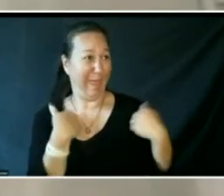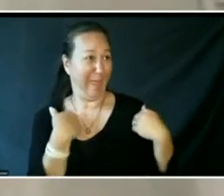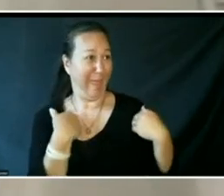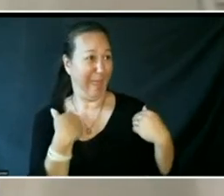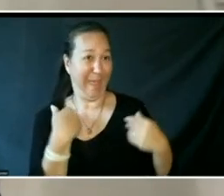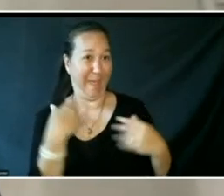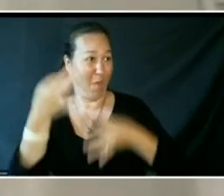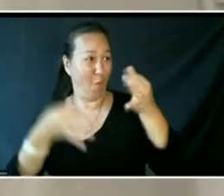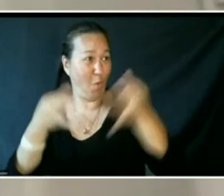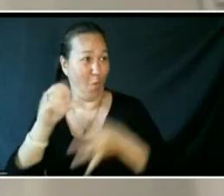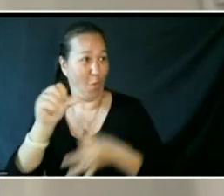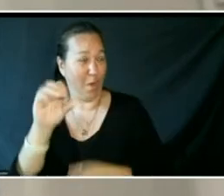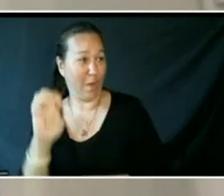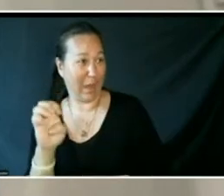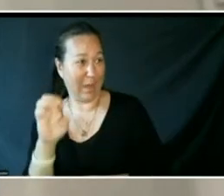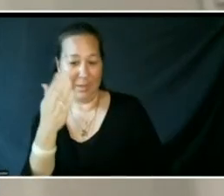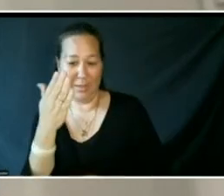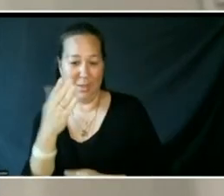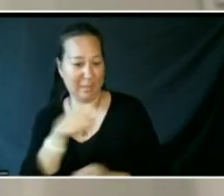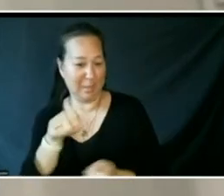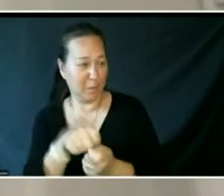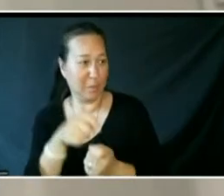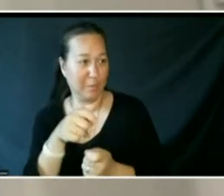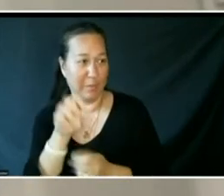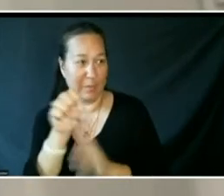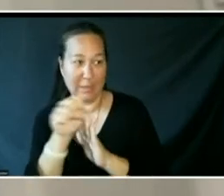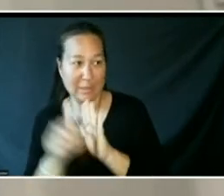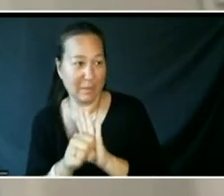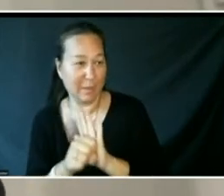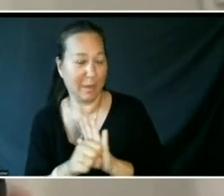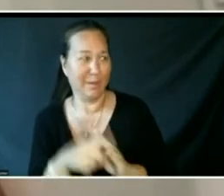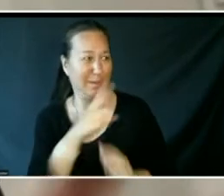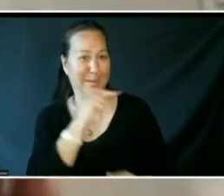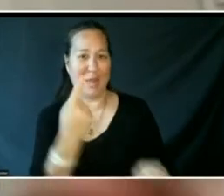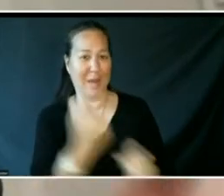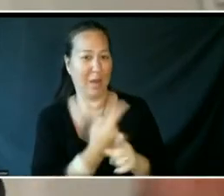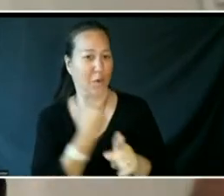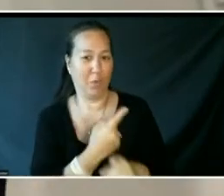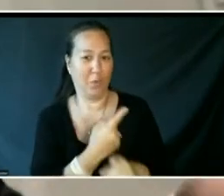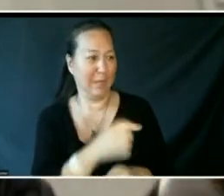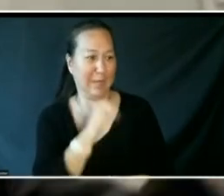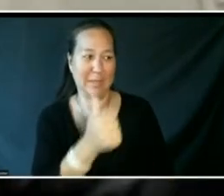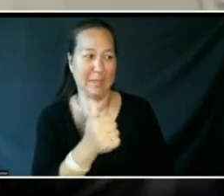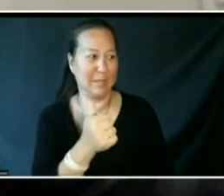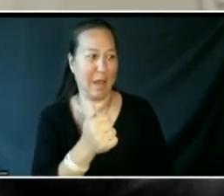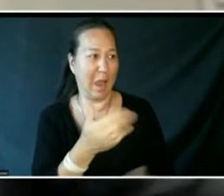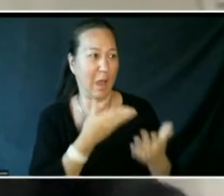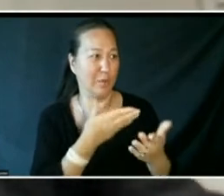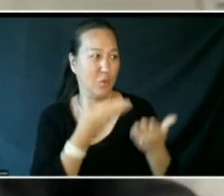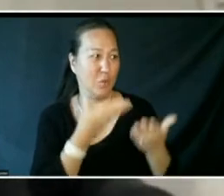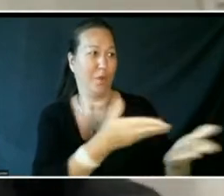like, I don't think this is appropriate, or, you know, this isn't the right thing to do. I don't remember how I phrased it, but